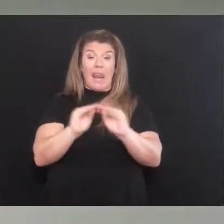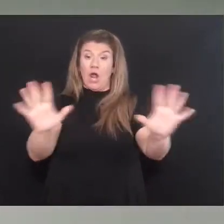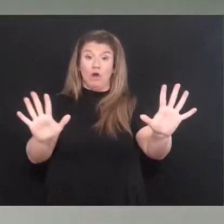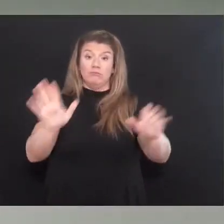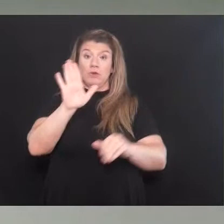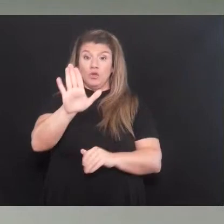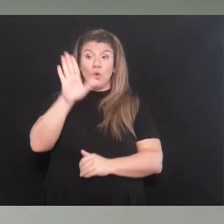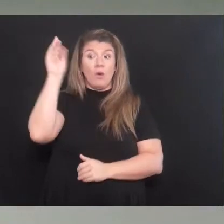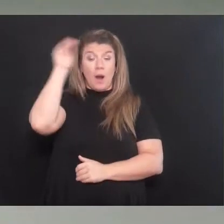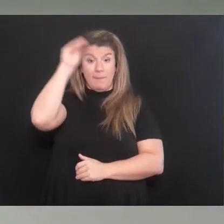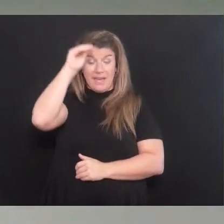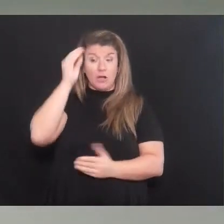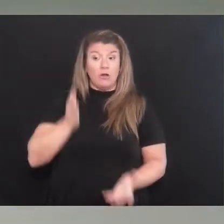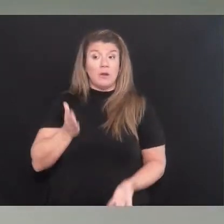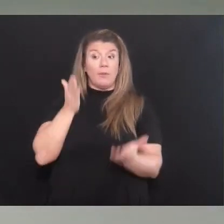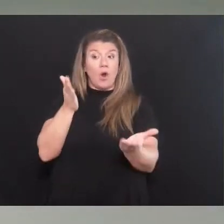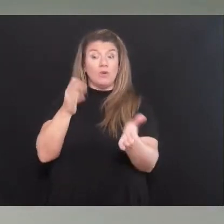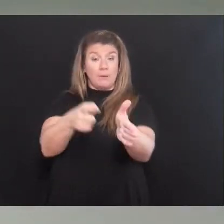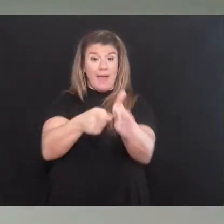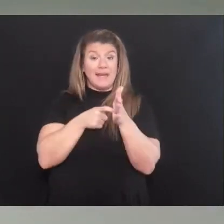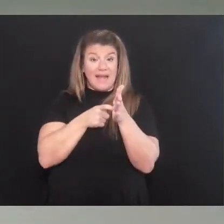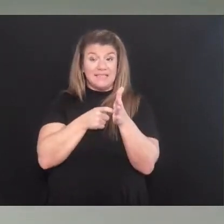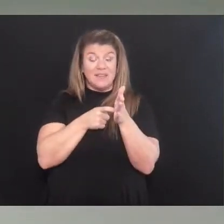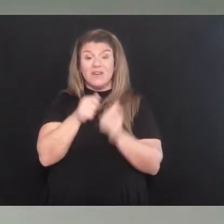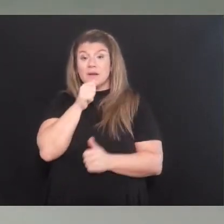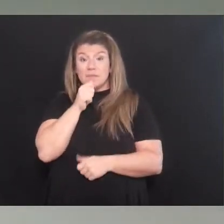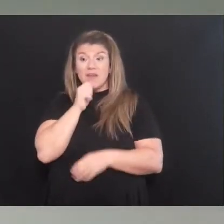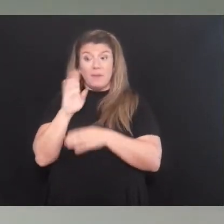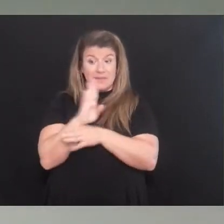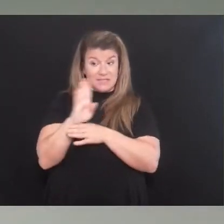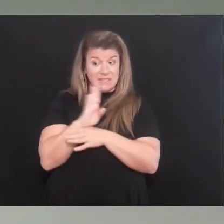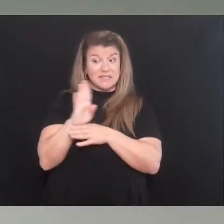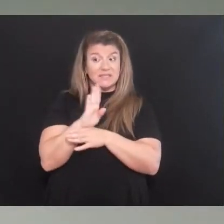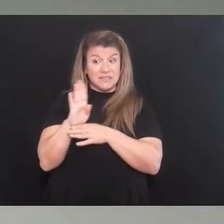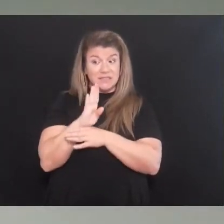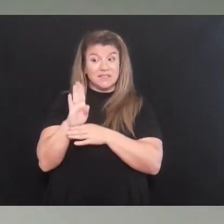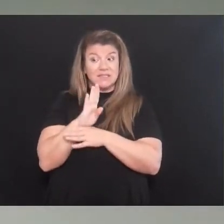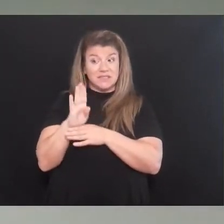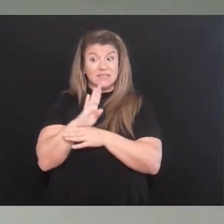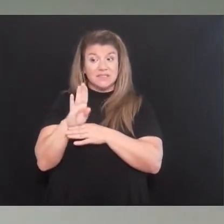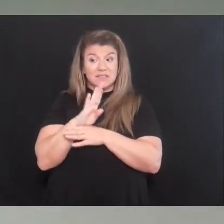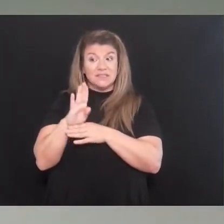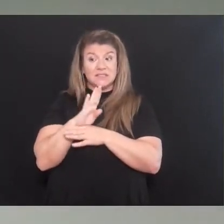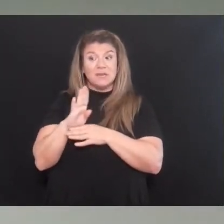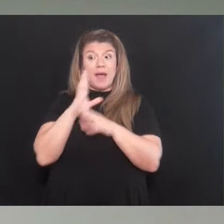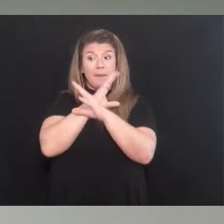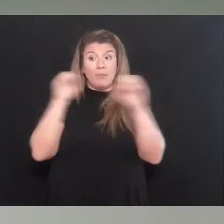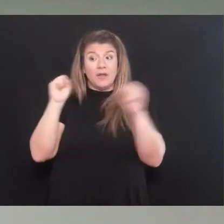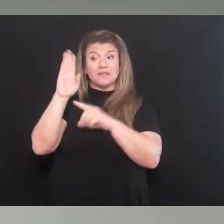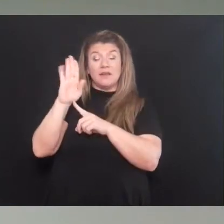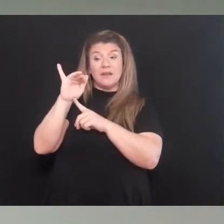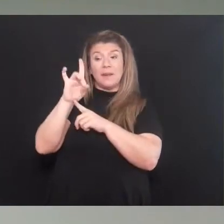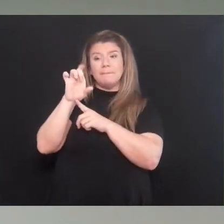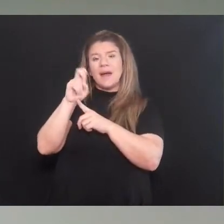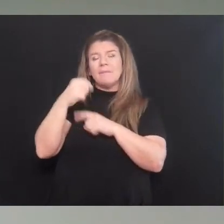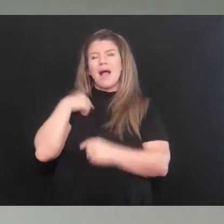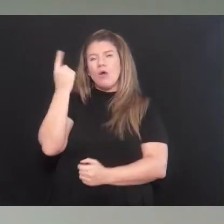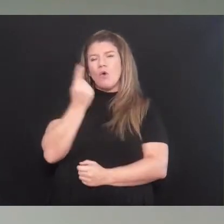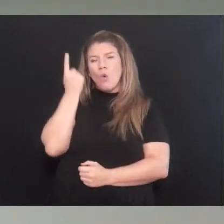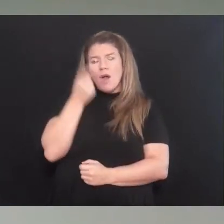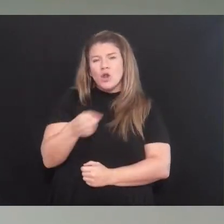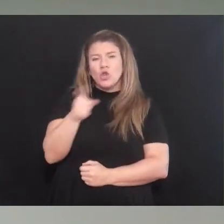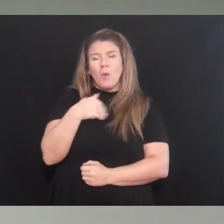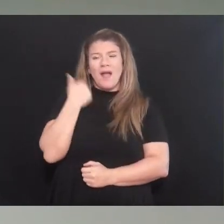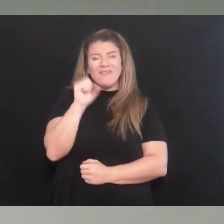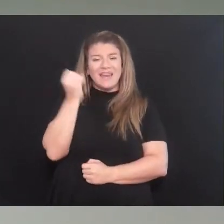on the proposed mandates for private businesses by President Biden. But I was wondering, do you have any